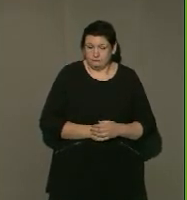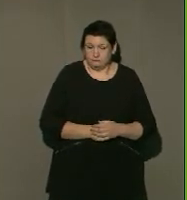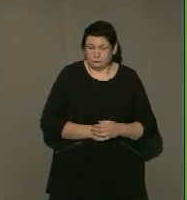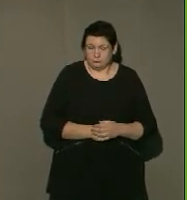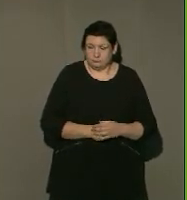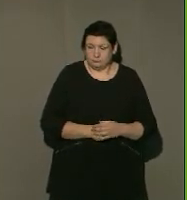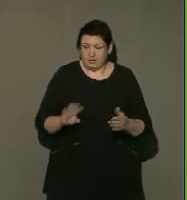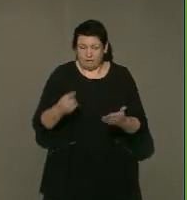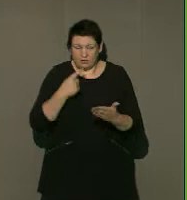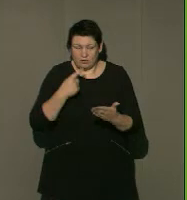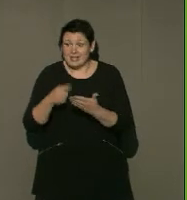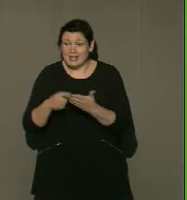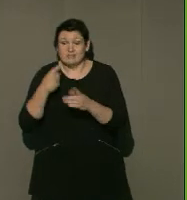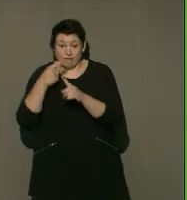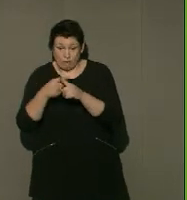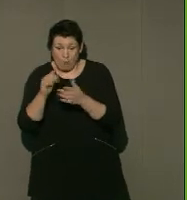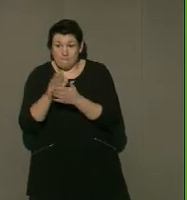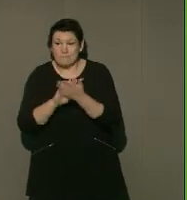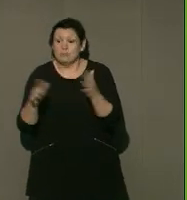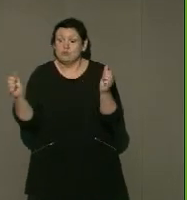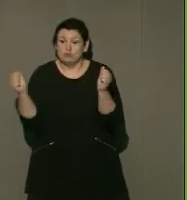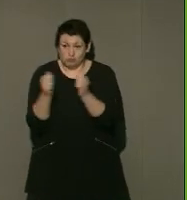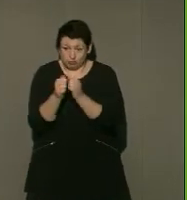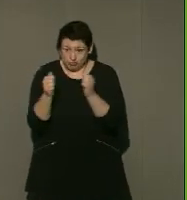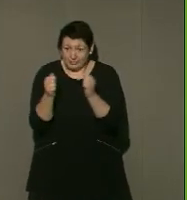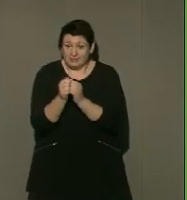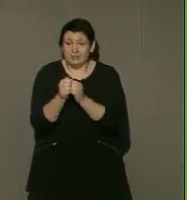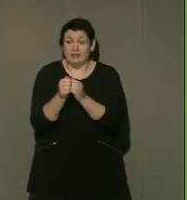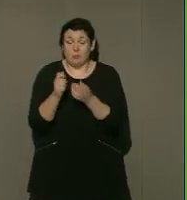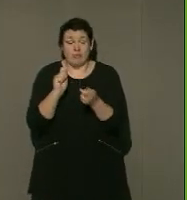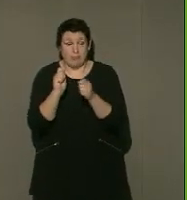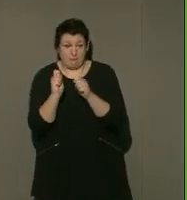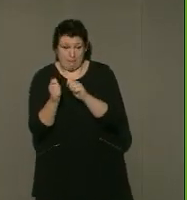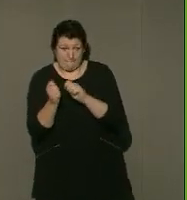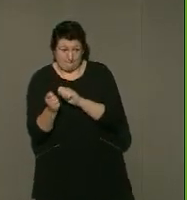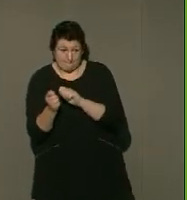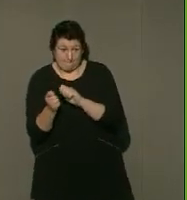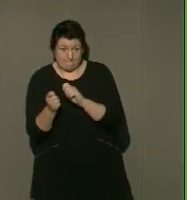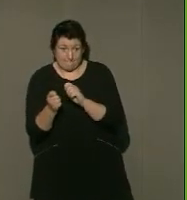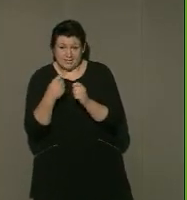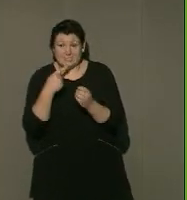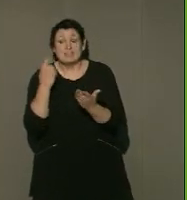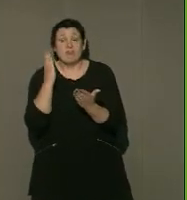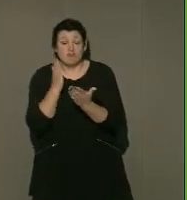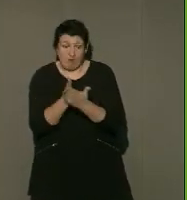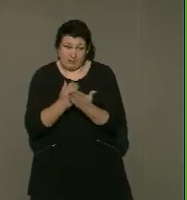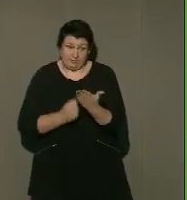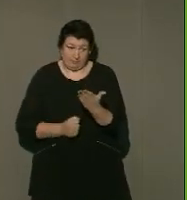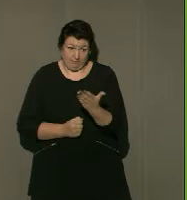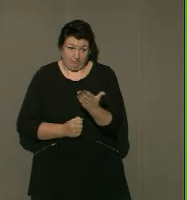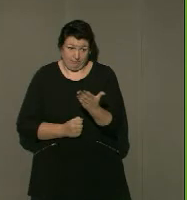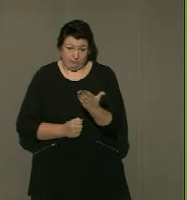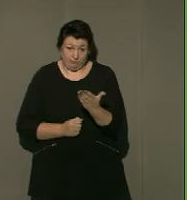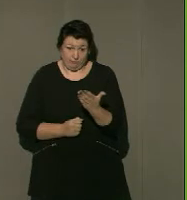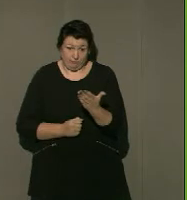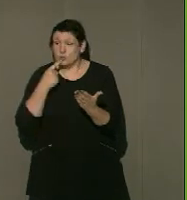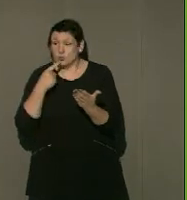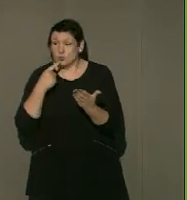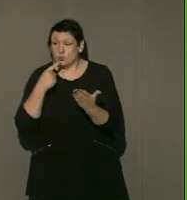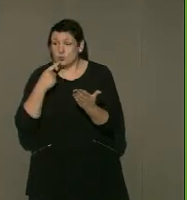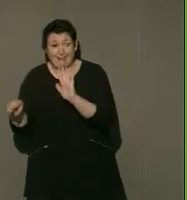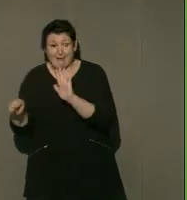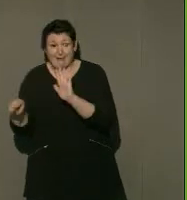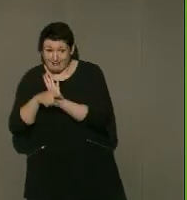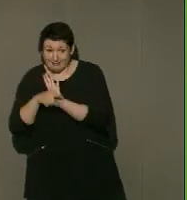for, you are voting in favour of the amendment being ruled back in order. If you mark it